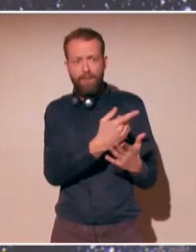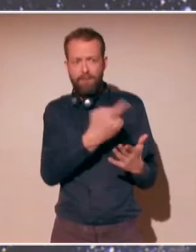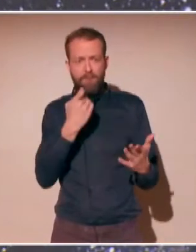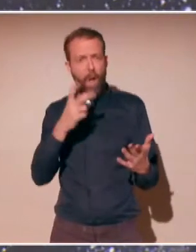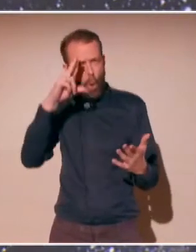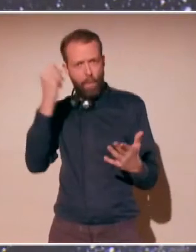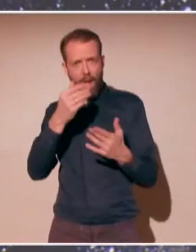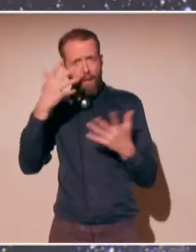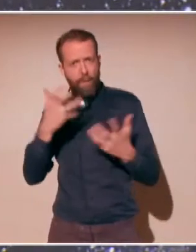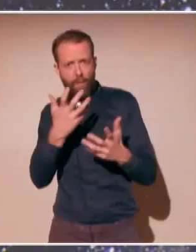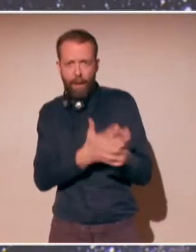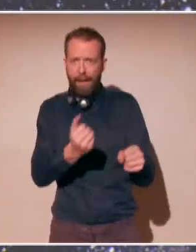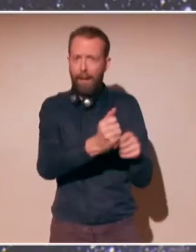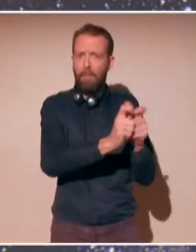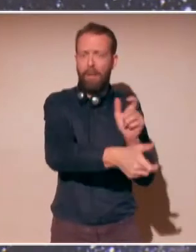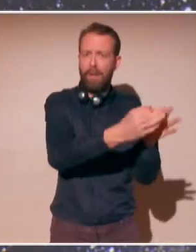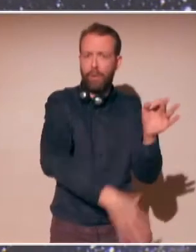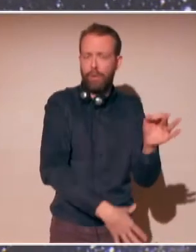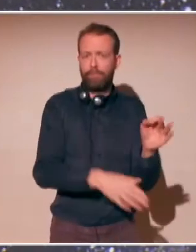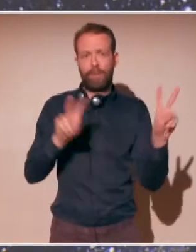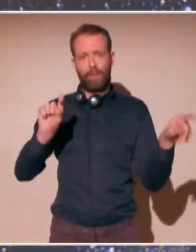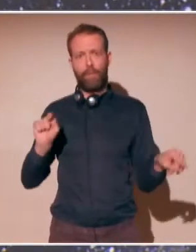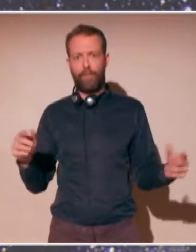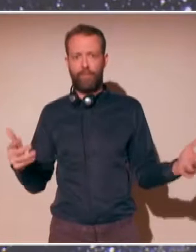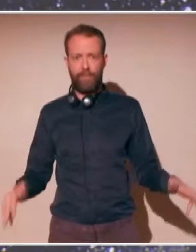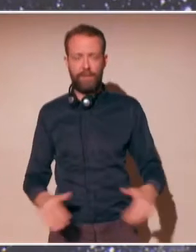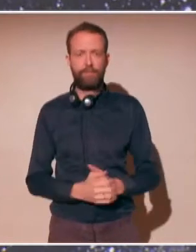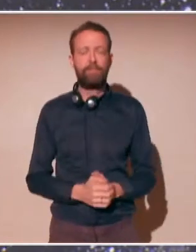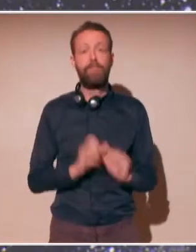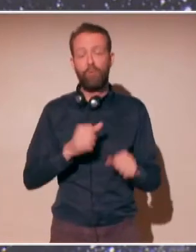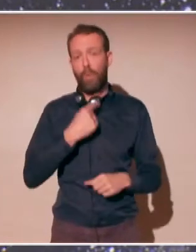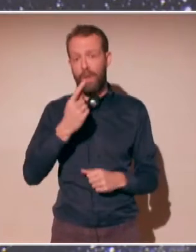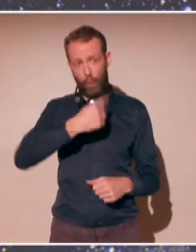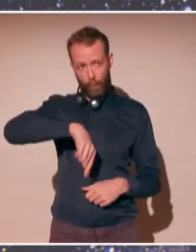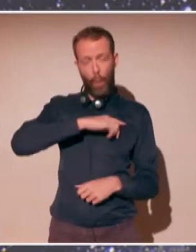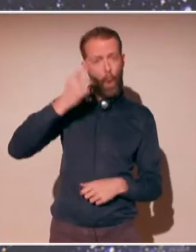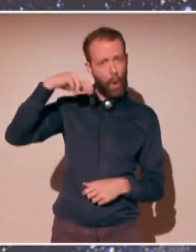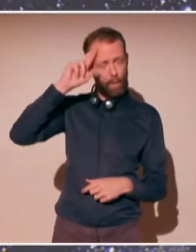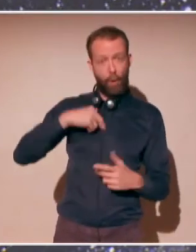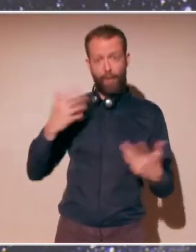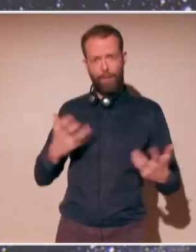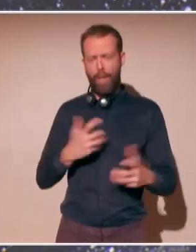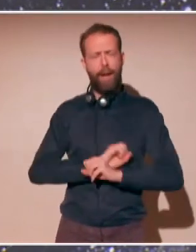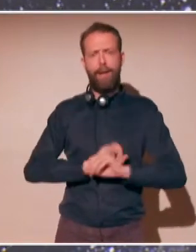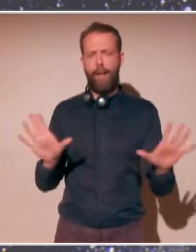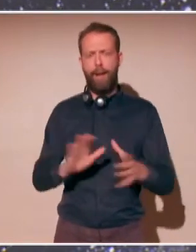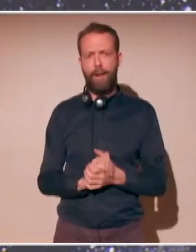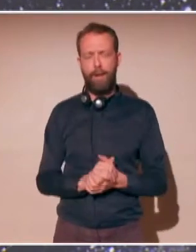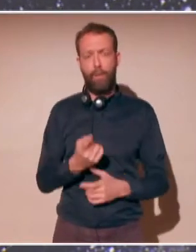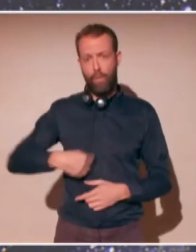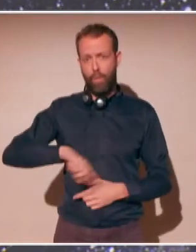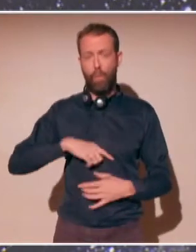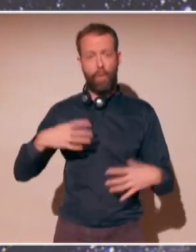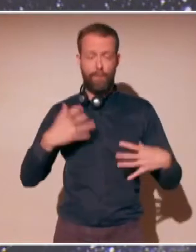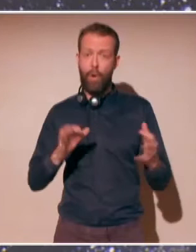robots will always be the result of people's will. That's what he said in his letter. And I say that we Europeans have a